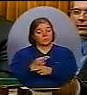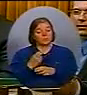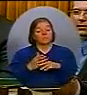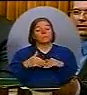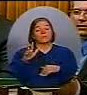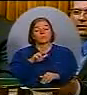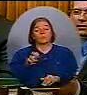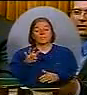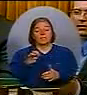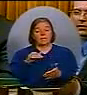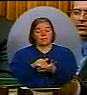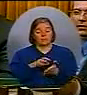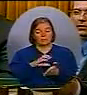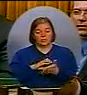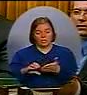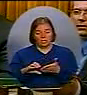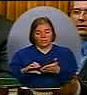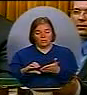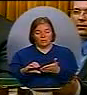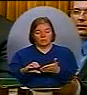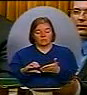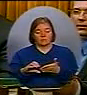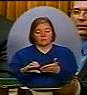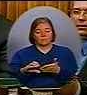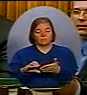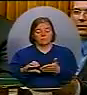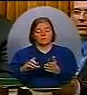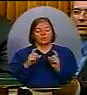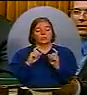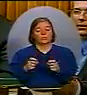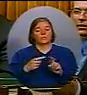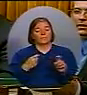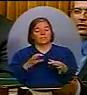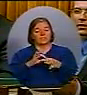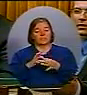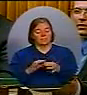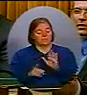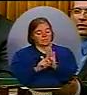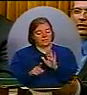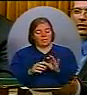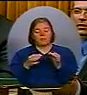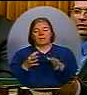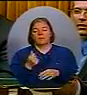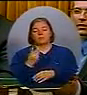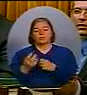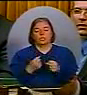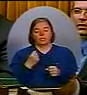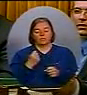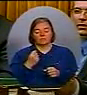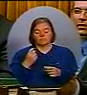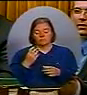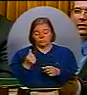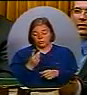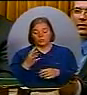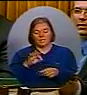$340,000 of illegal union money in successive elections. We don't know for what they used that money. We don't know how many robocalls